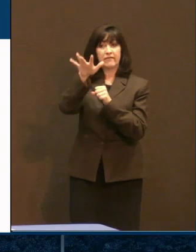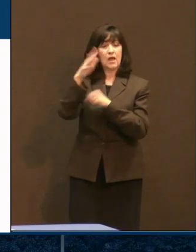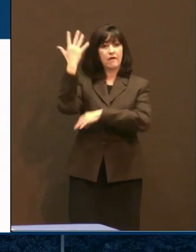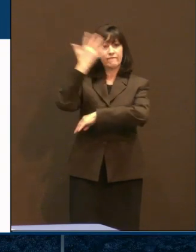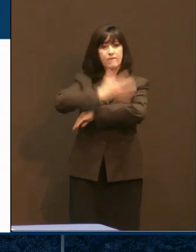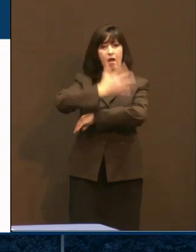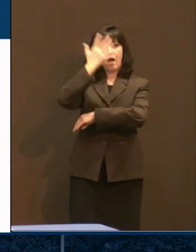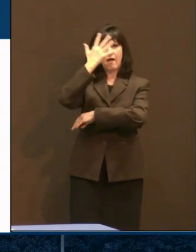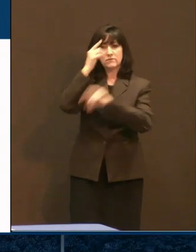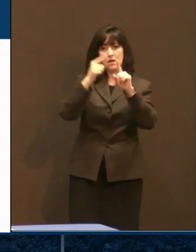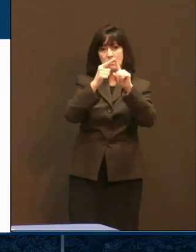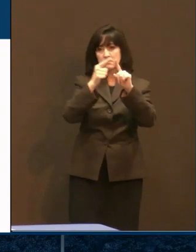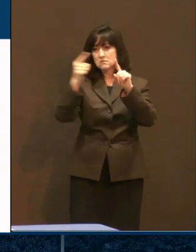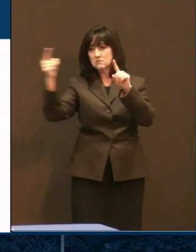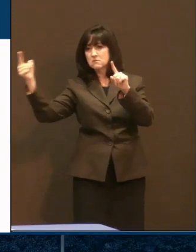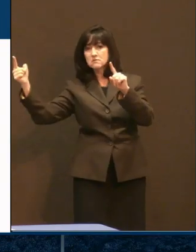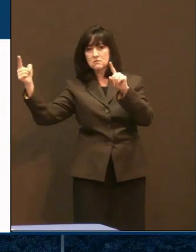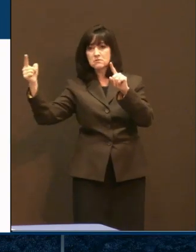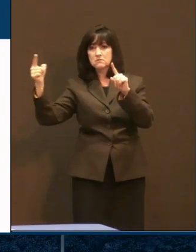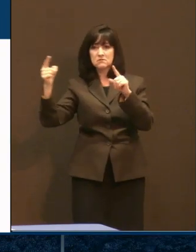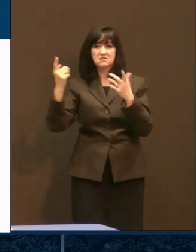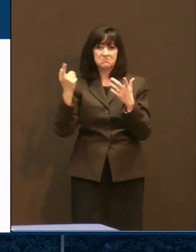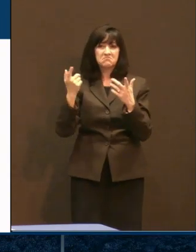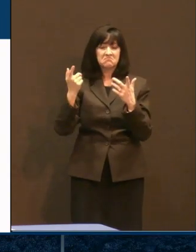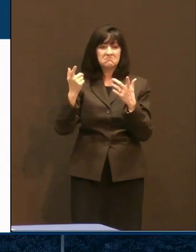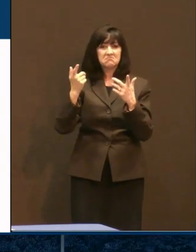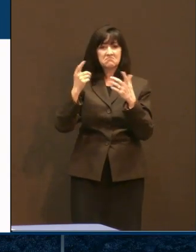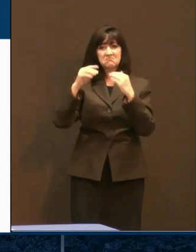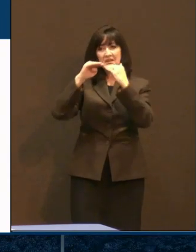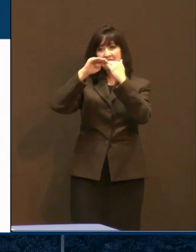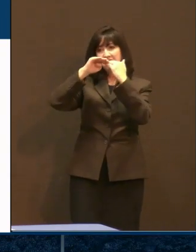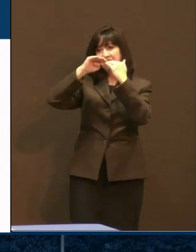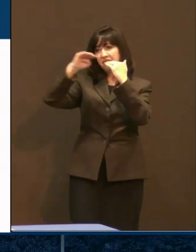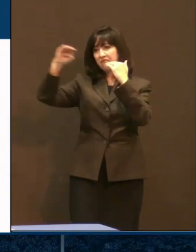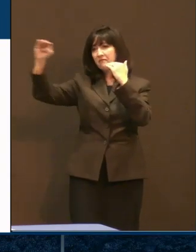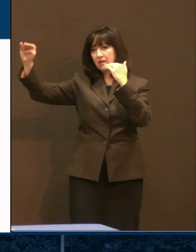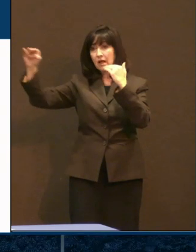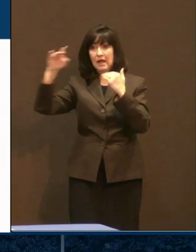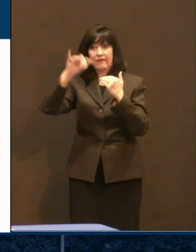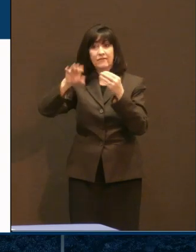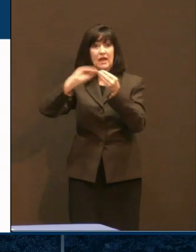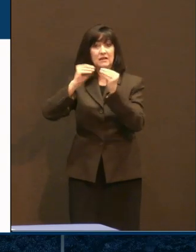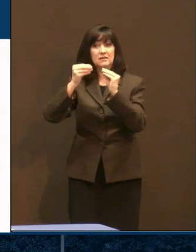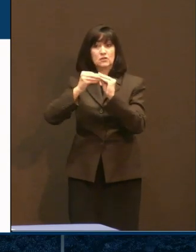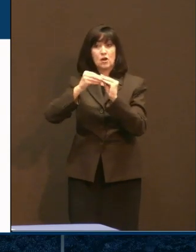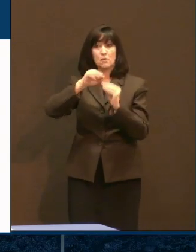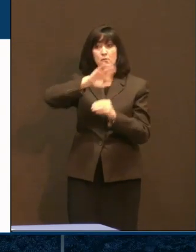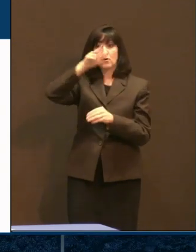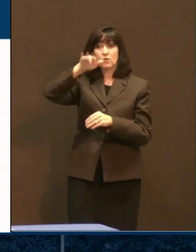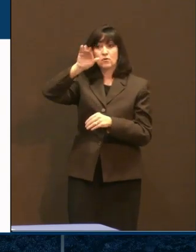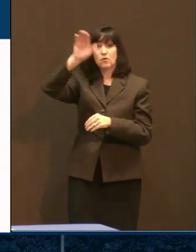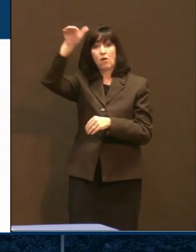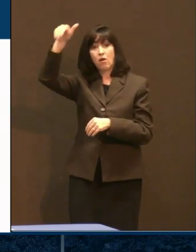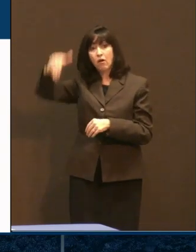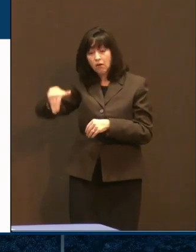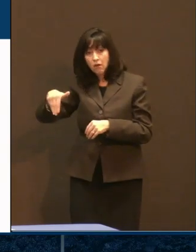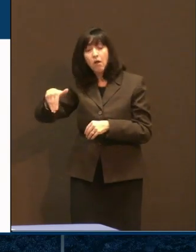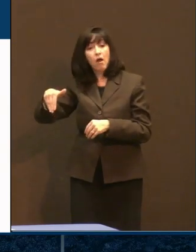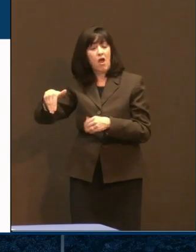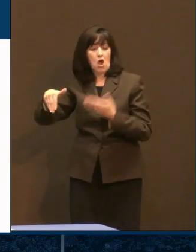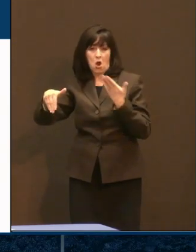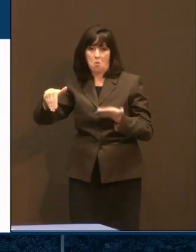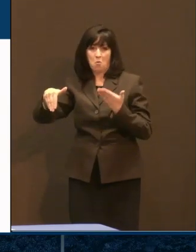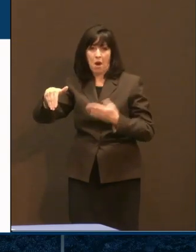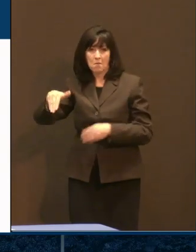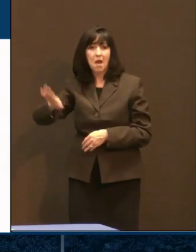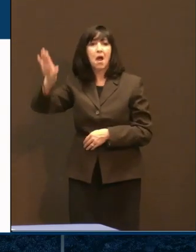is, and pretty flat. That number going down, I must say, is going to blip up again because